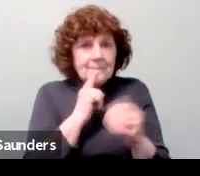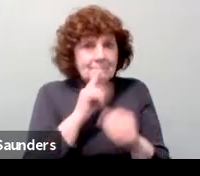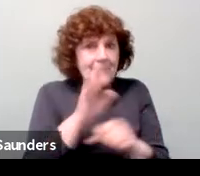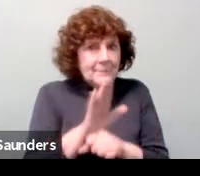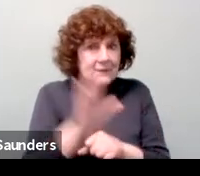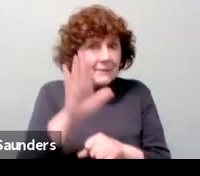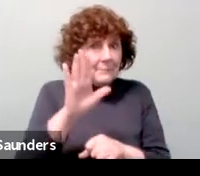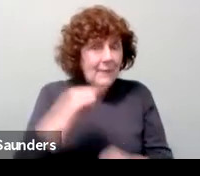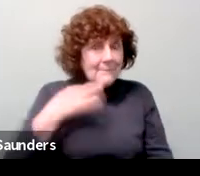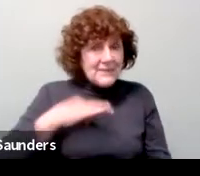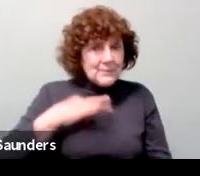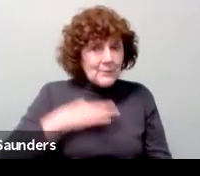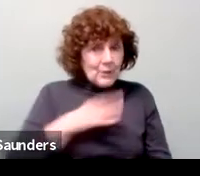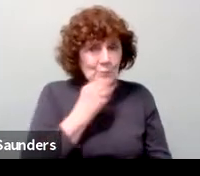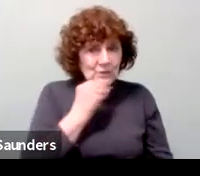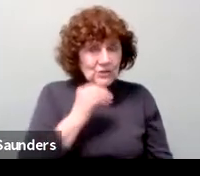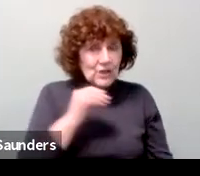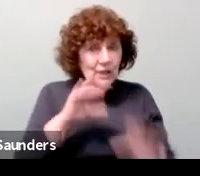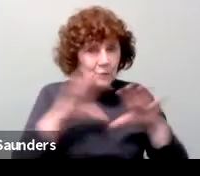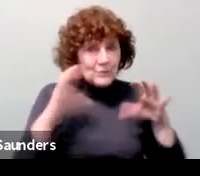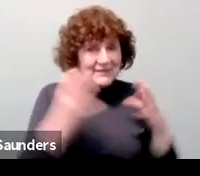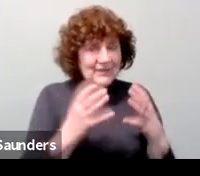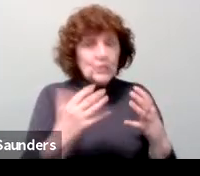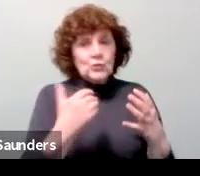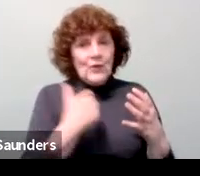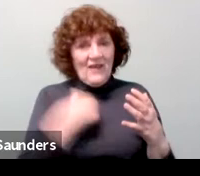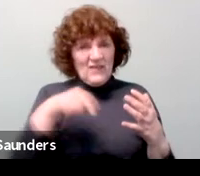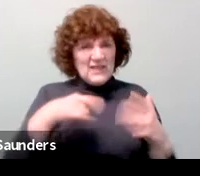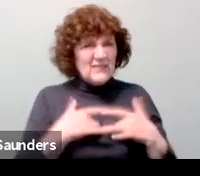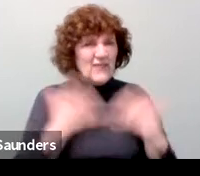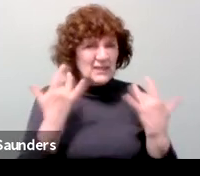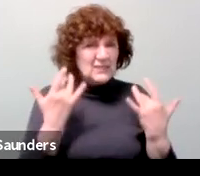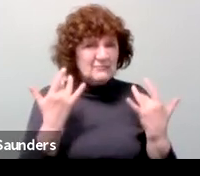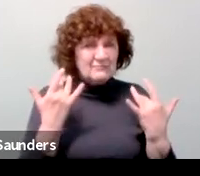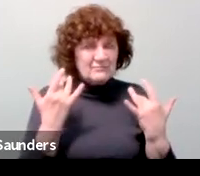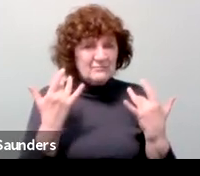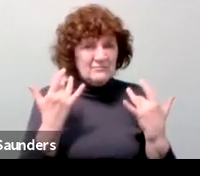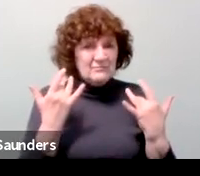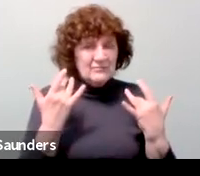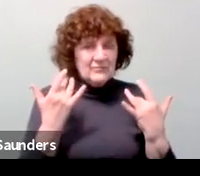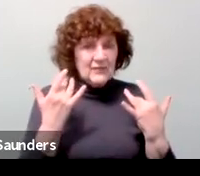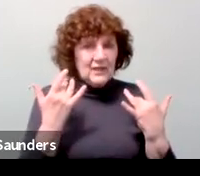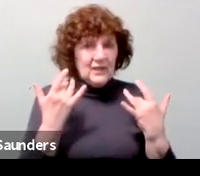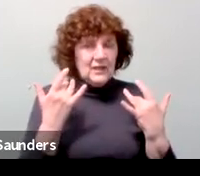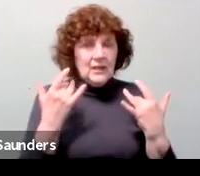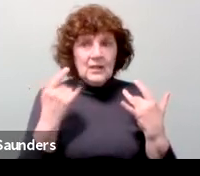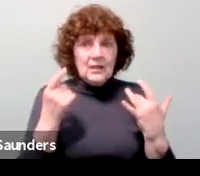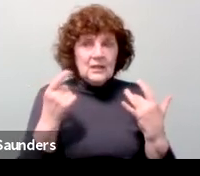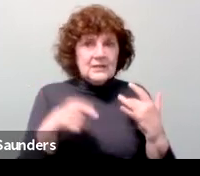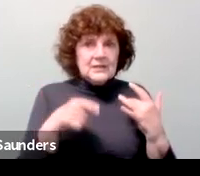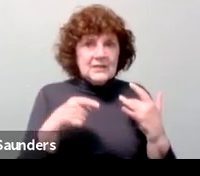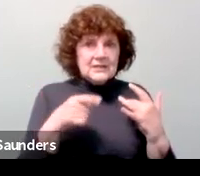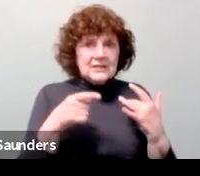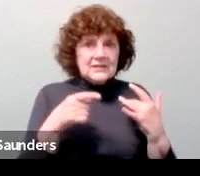the Pittsburgh Jewish community that having this event reflects the statement that